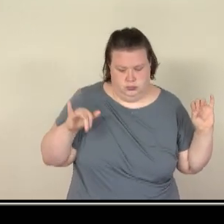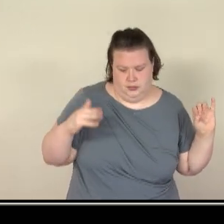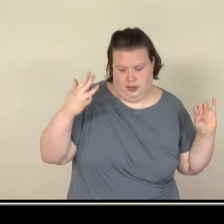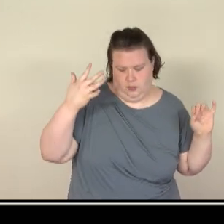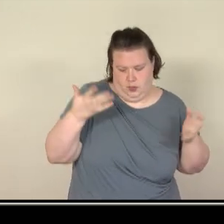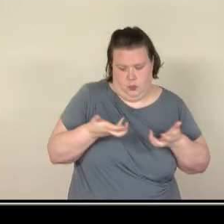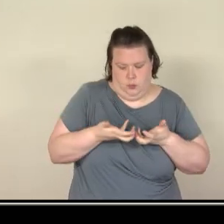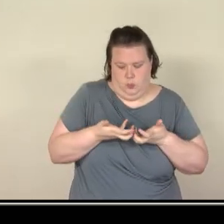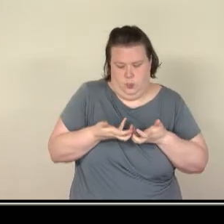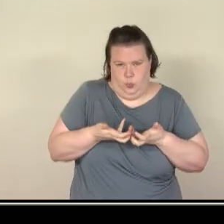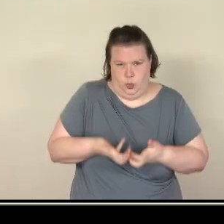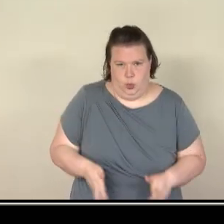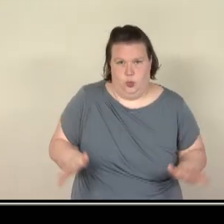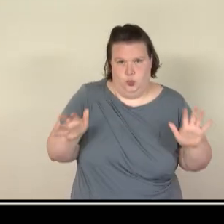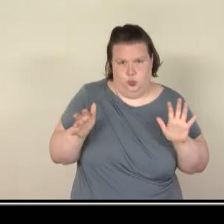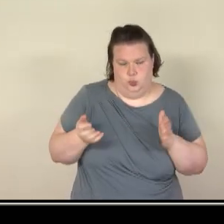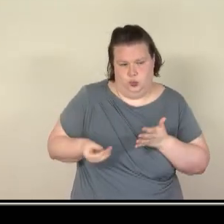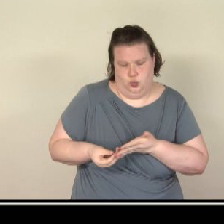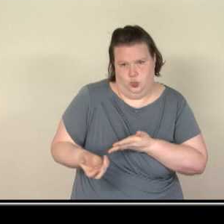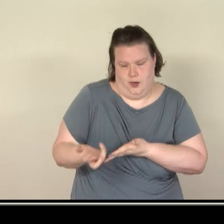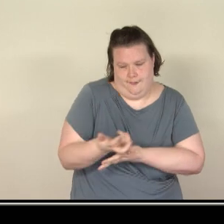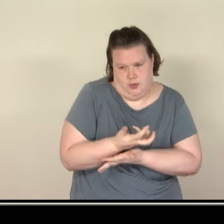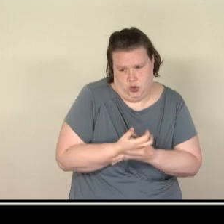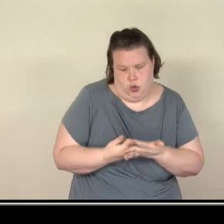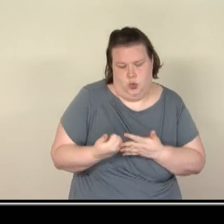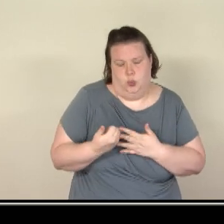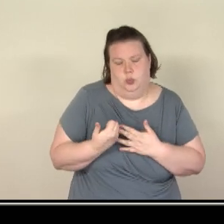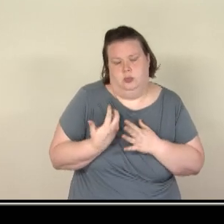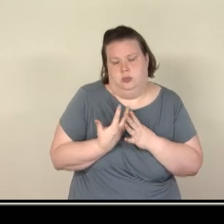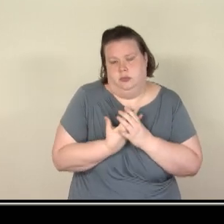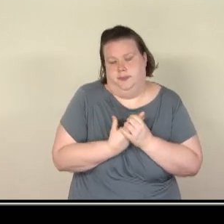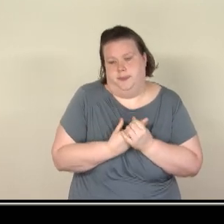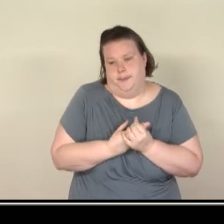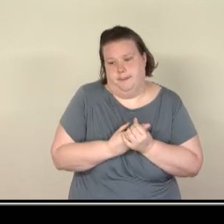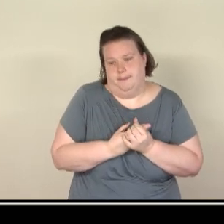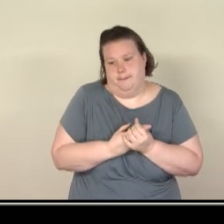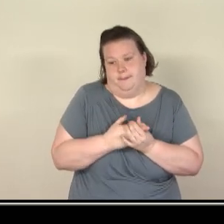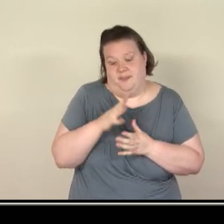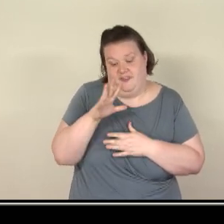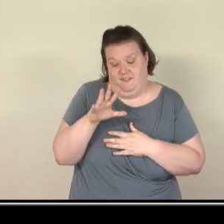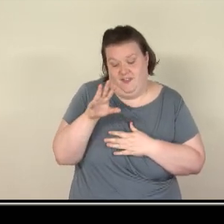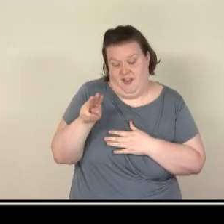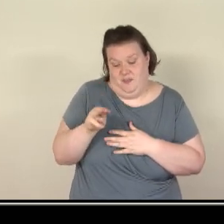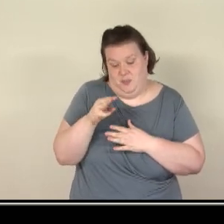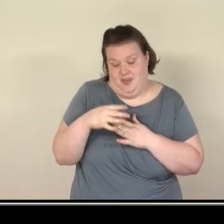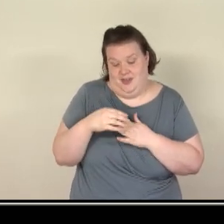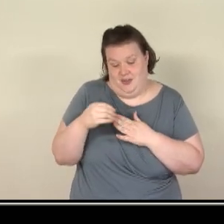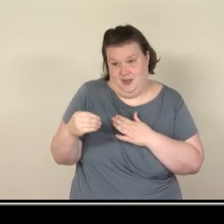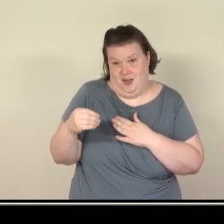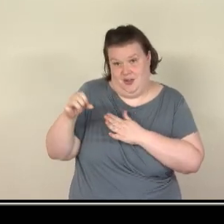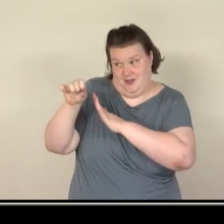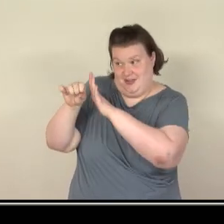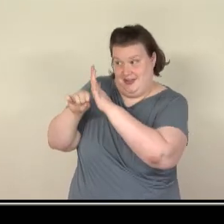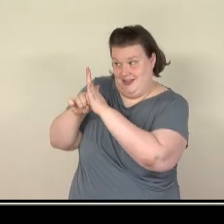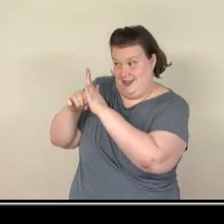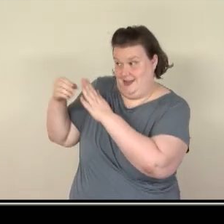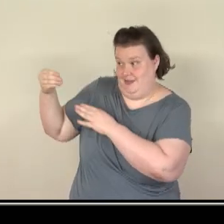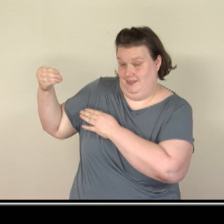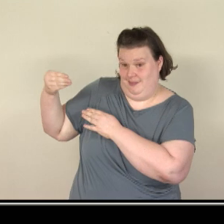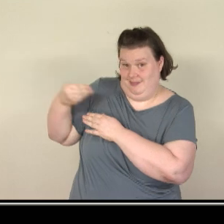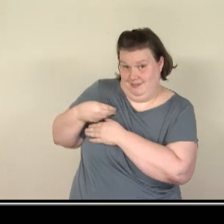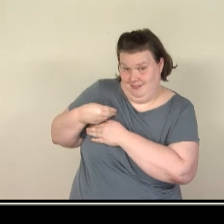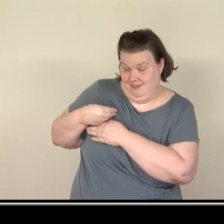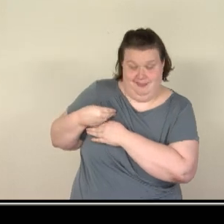as much revenue as we are, because we lost that $5 million that we got from the state last year in the hold